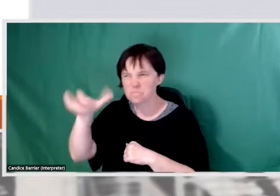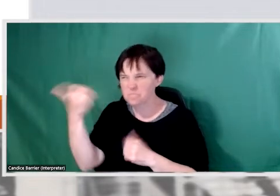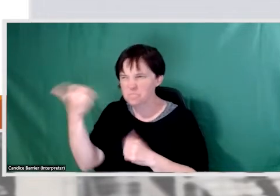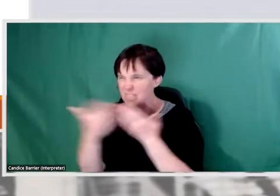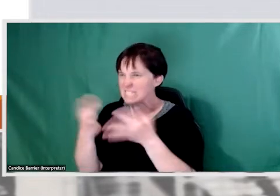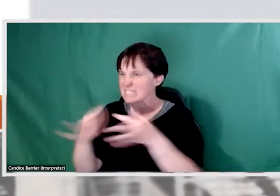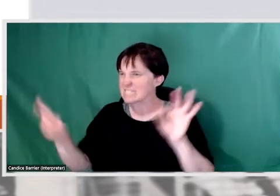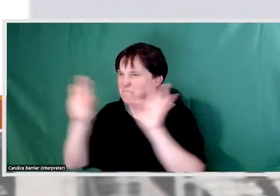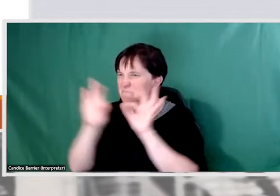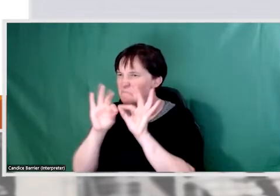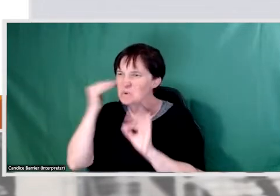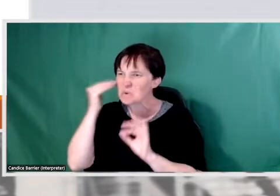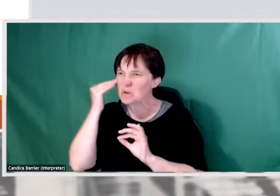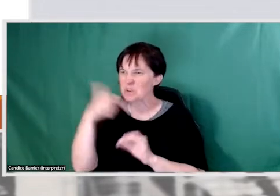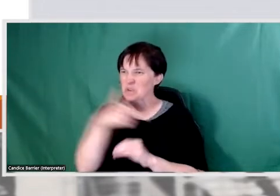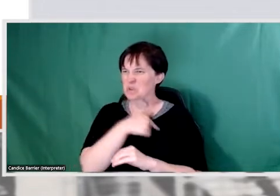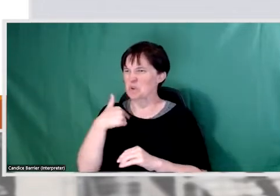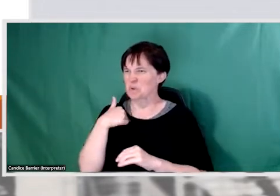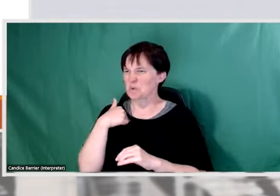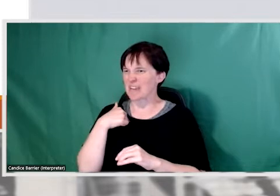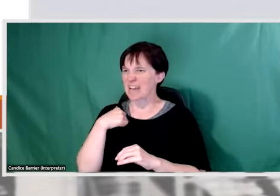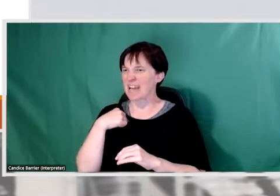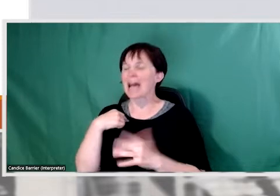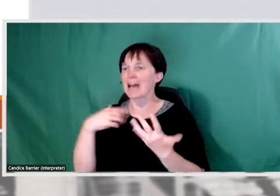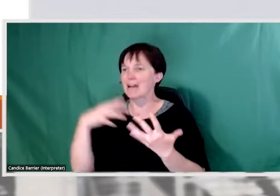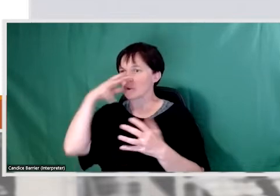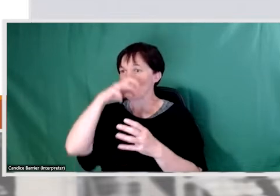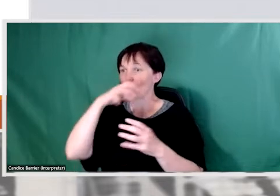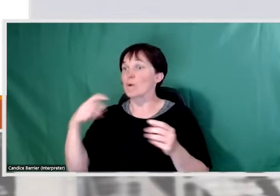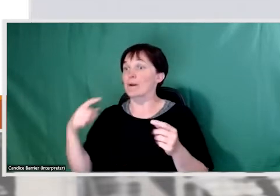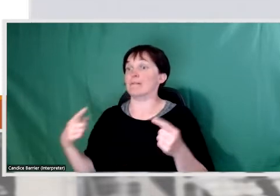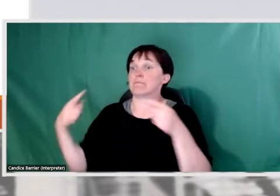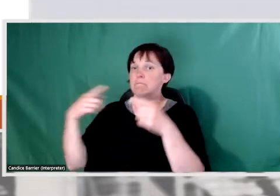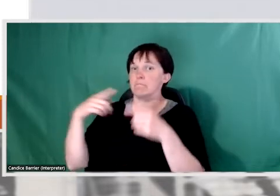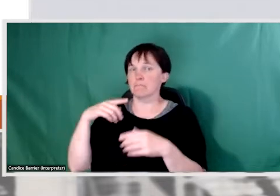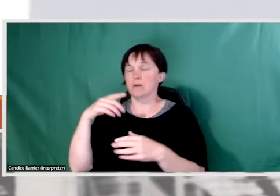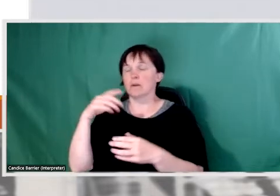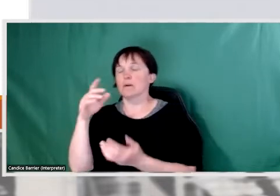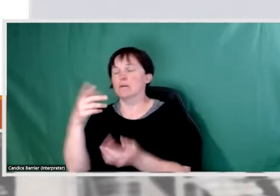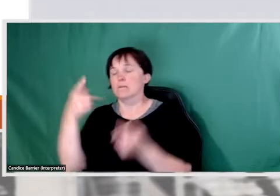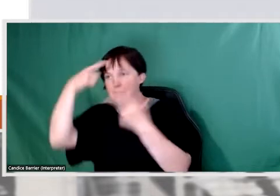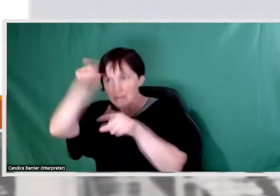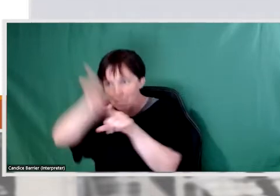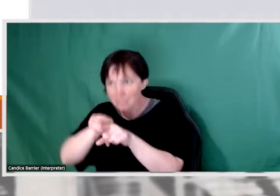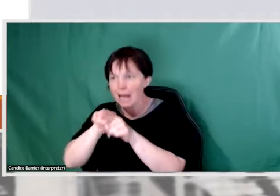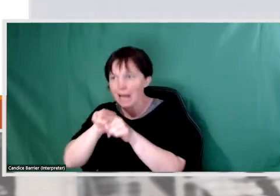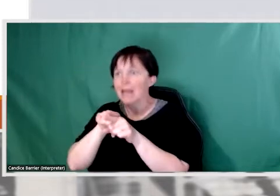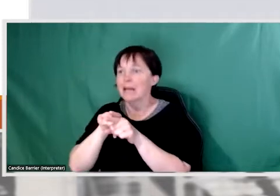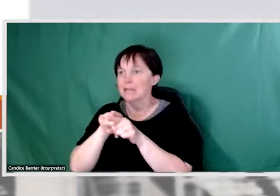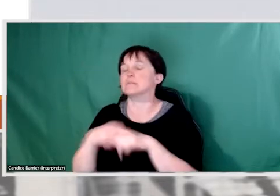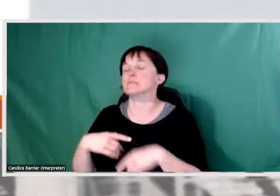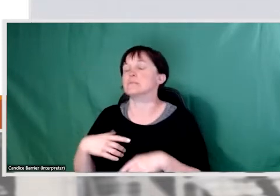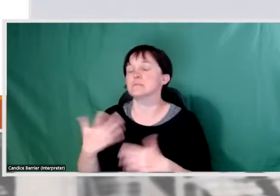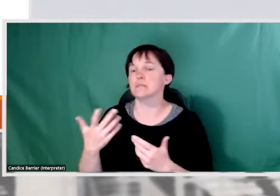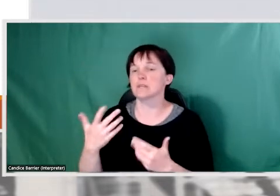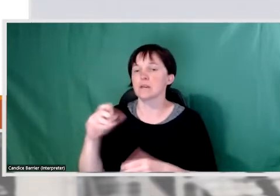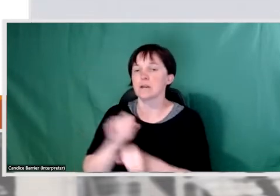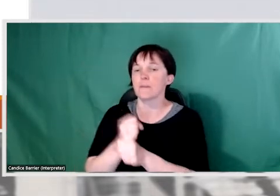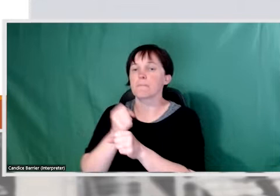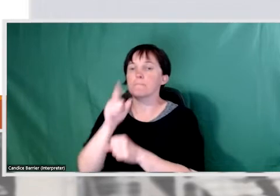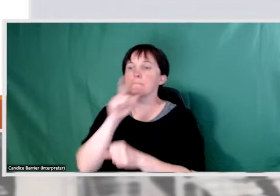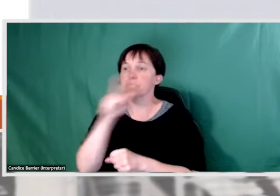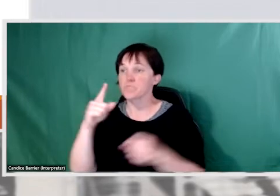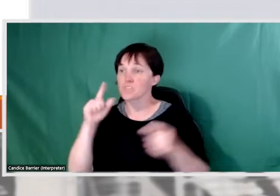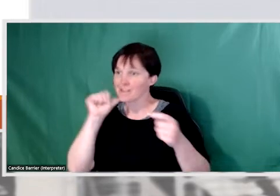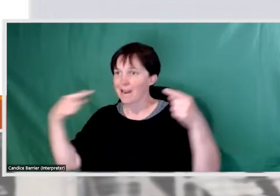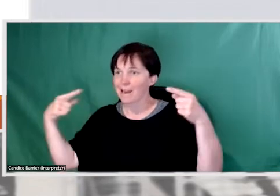is that we kind of sit at a weird intersection of compliance and execution. We generally will not support projects, as I mentioned, that are in conflict with